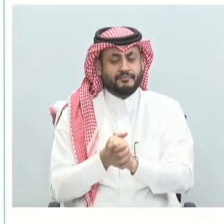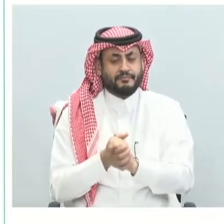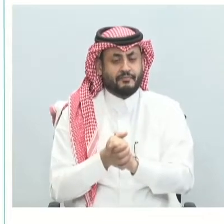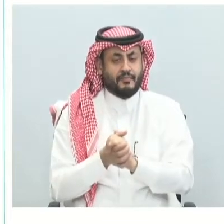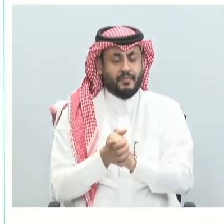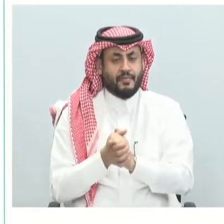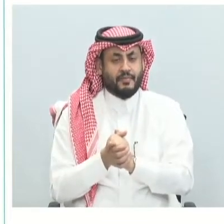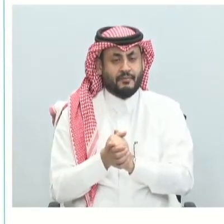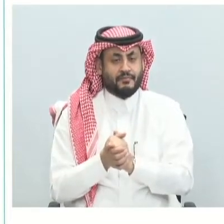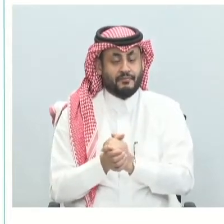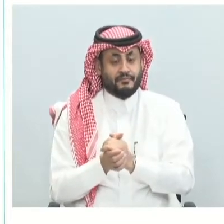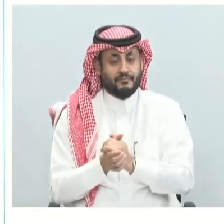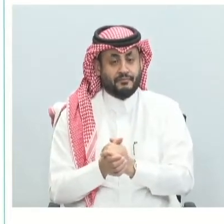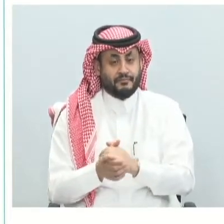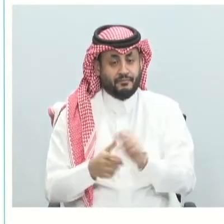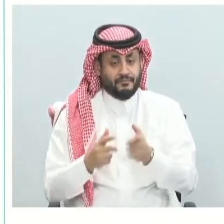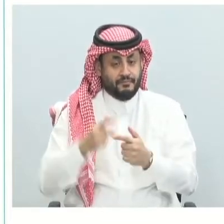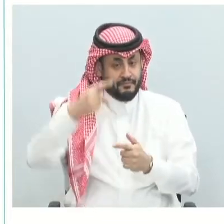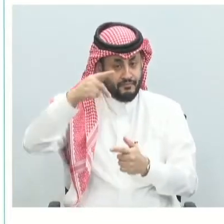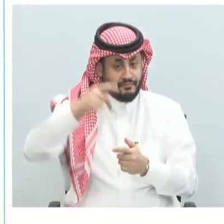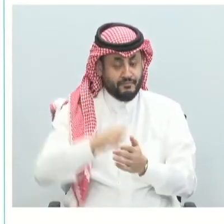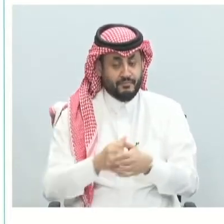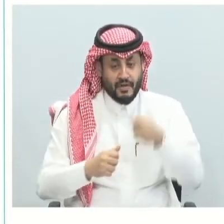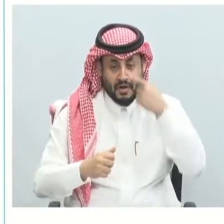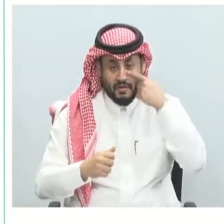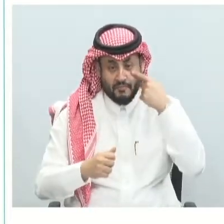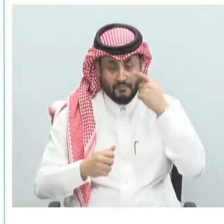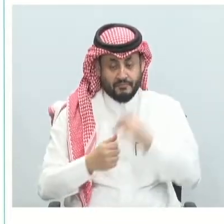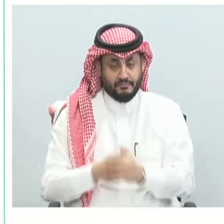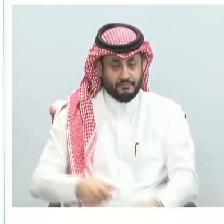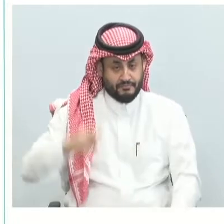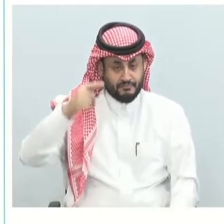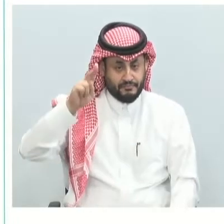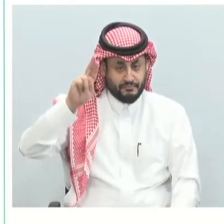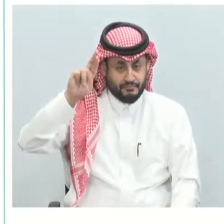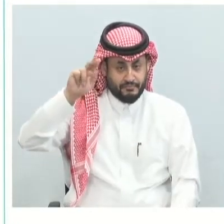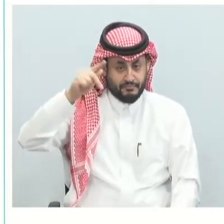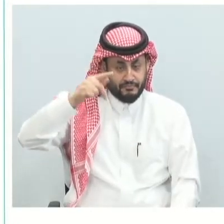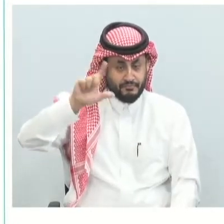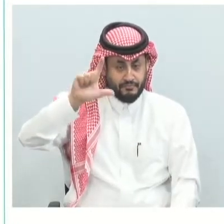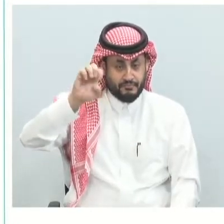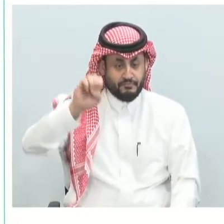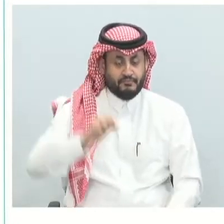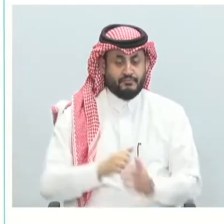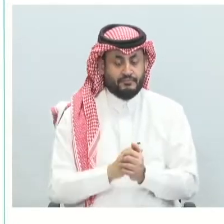here? Yes, starting with P, it's what? Purple, excellent. So we have